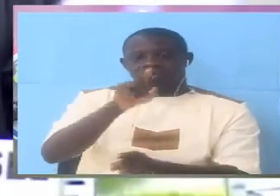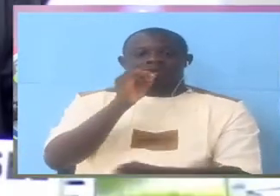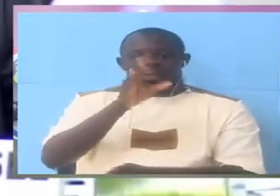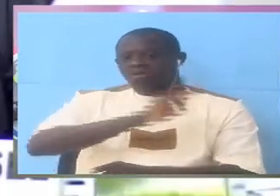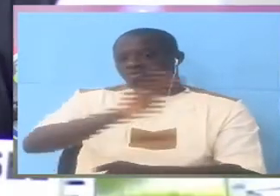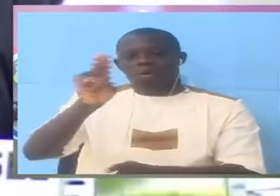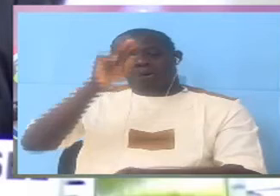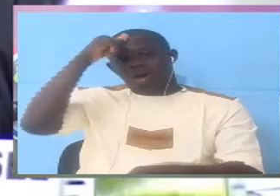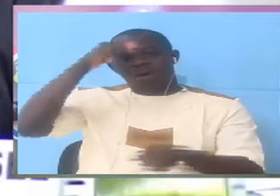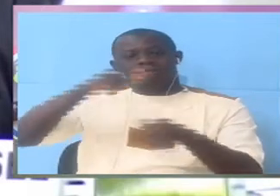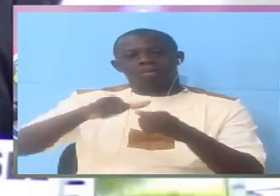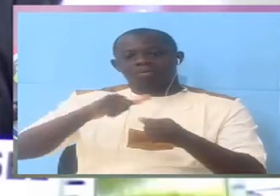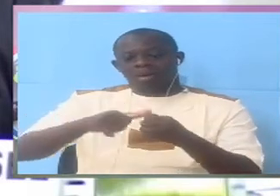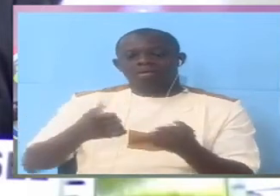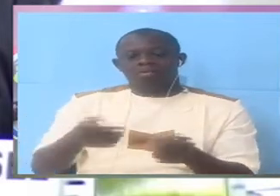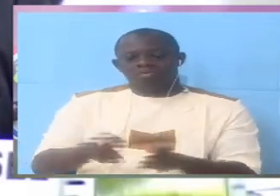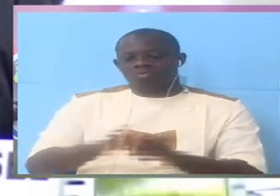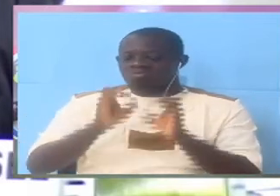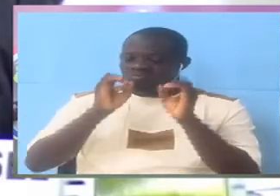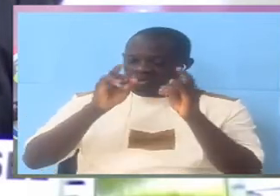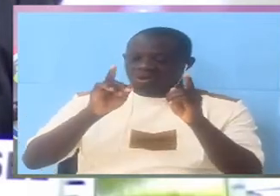move on.